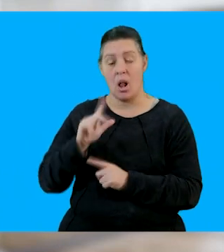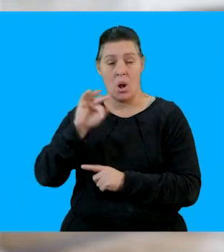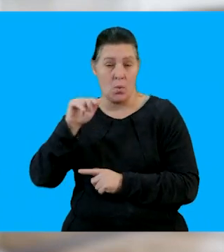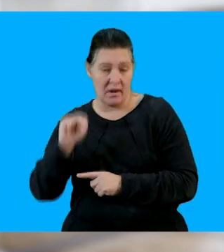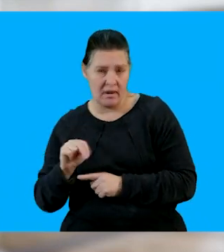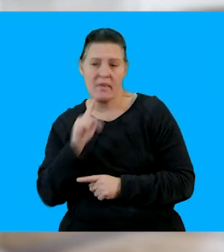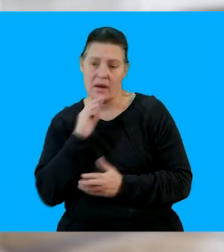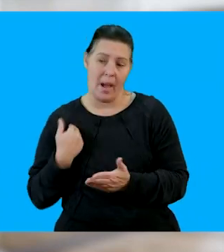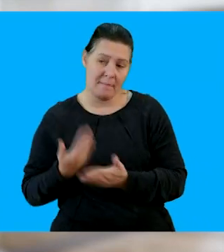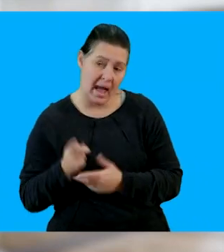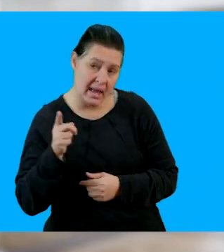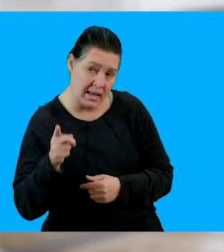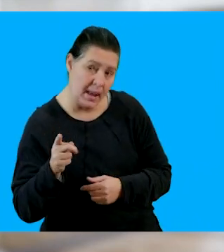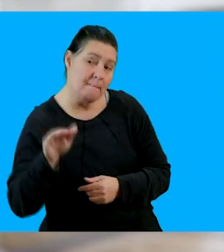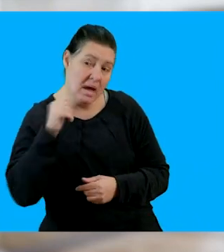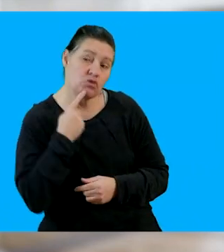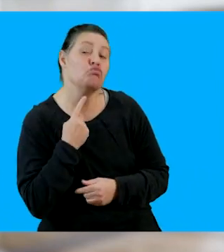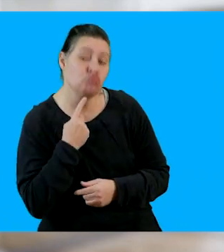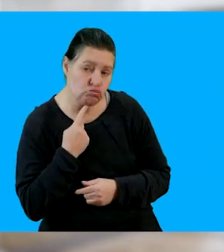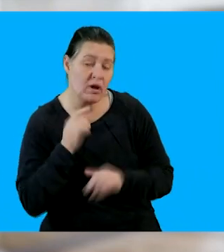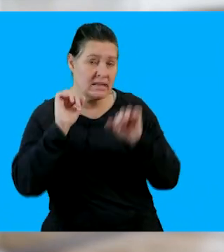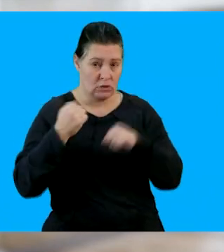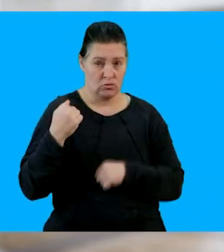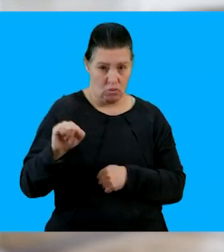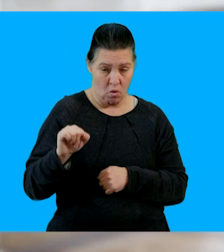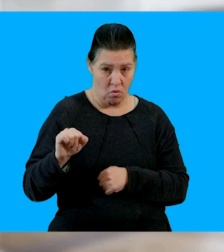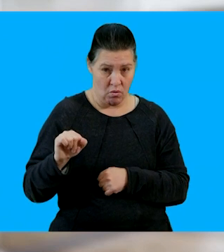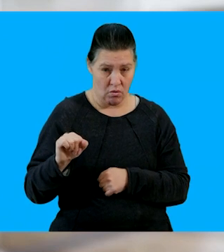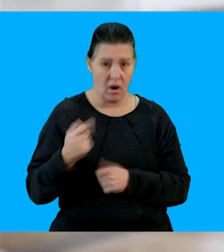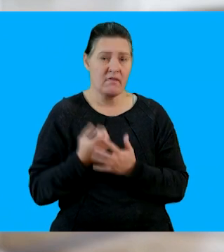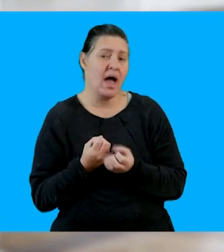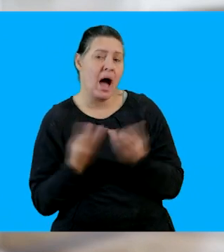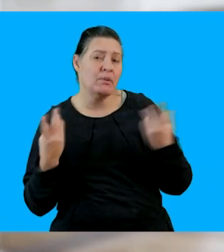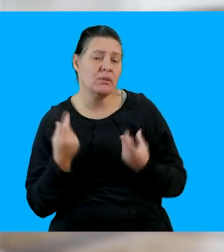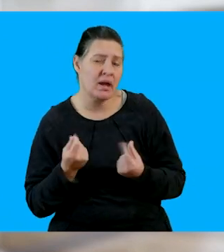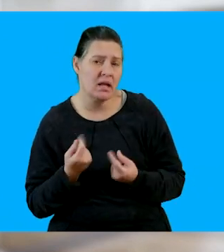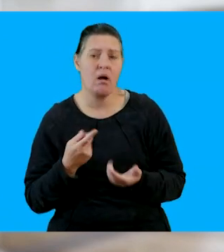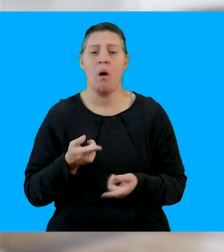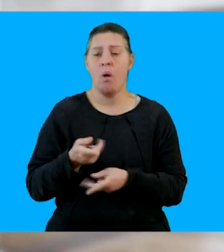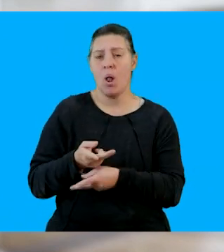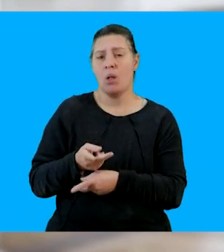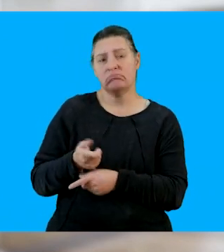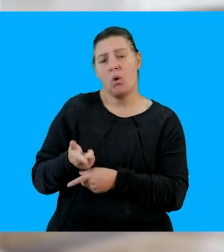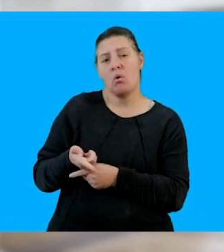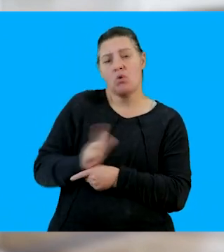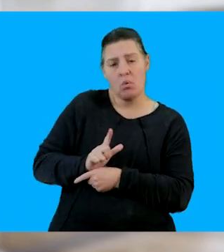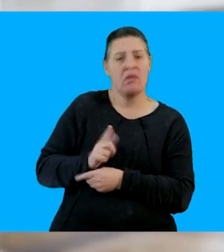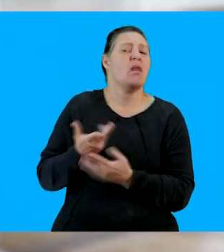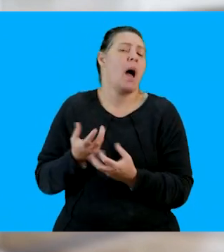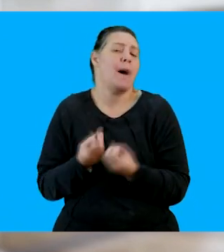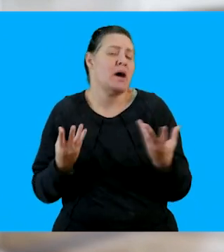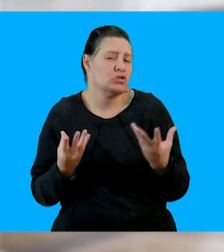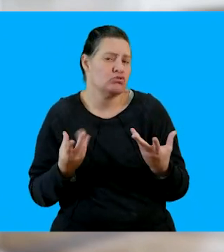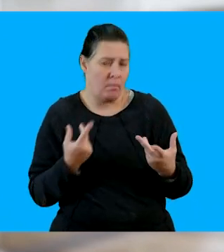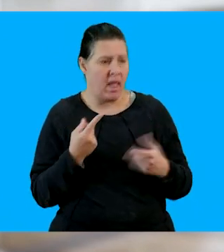and then the bank is the one who's going to tell us that do we qualify or not, or how much money, how much loan do we qualify for as